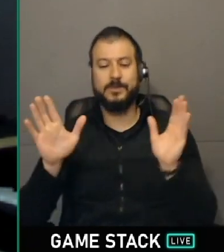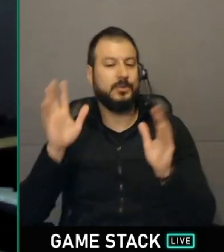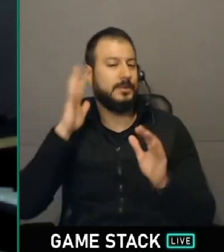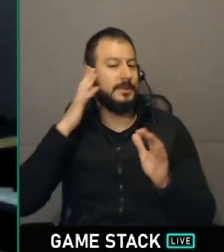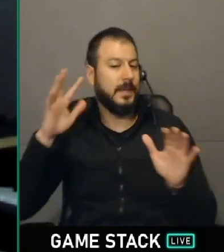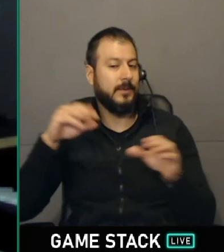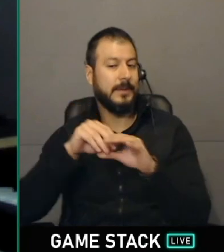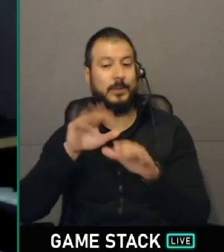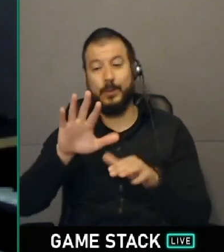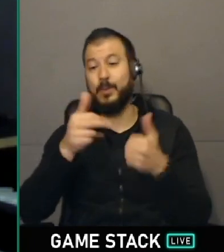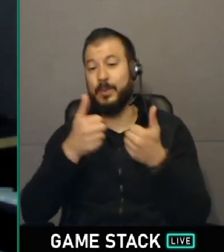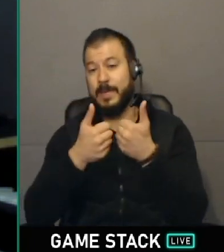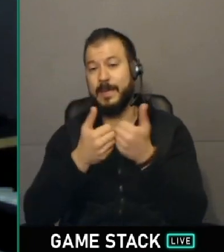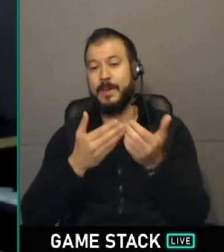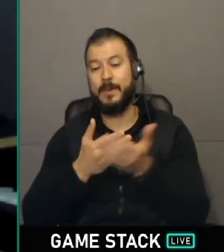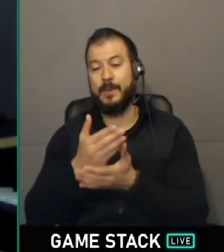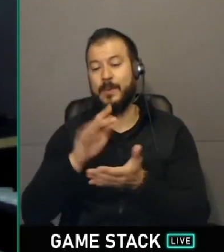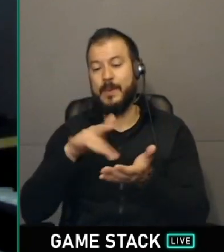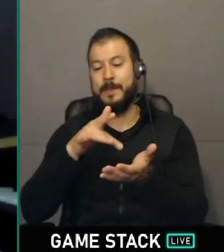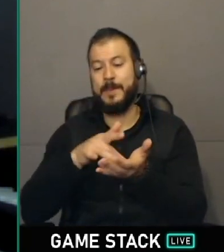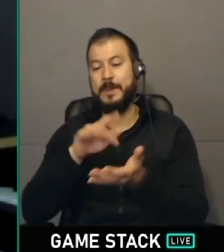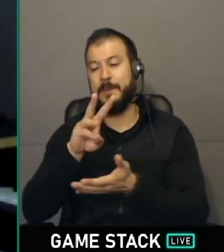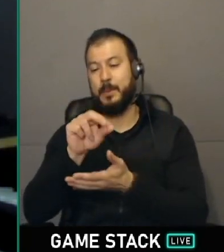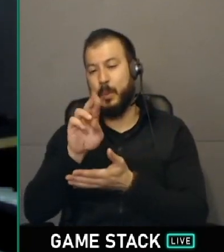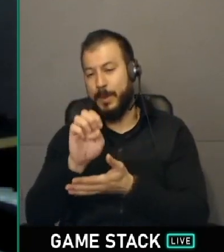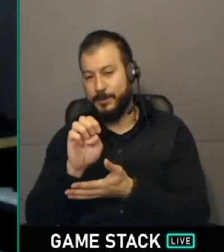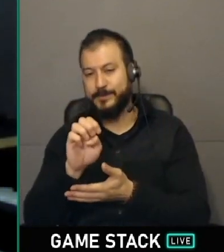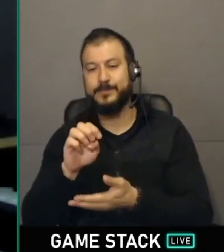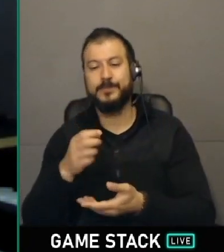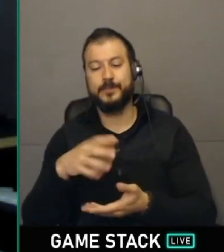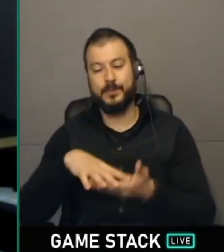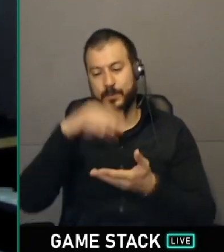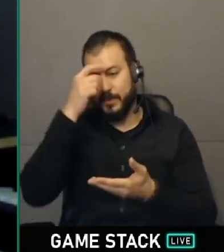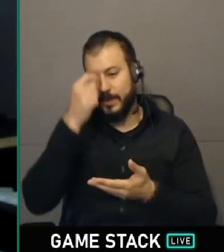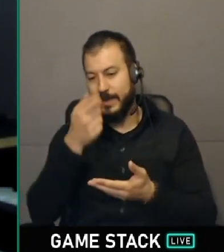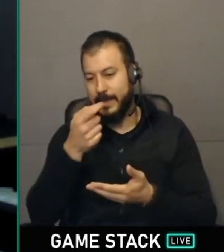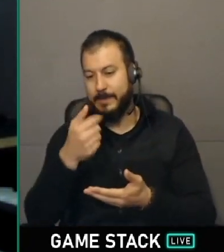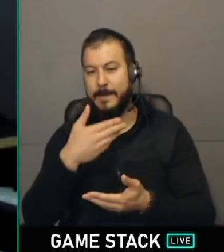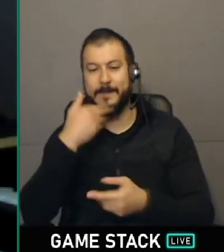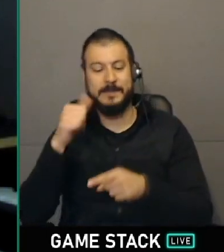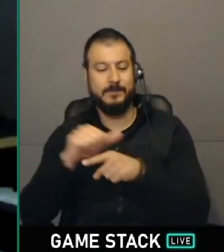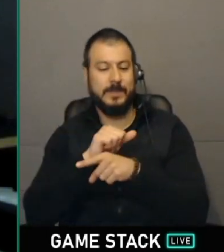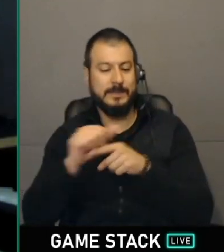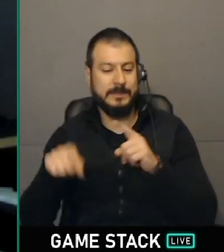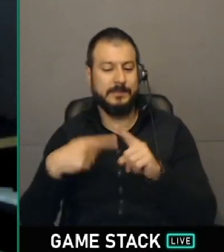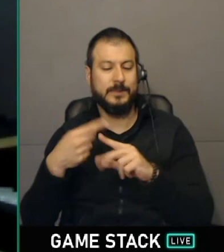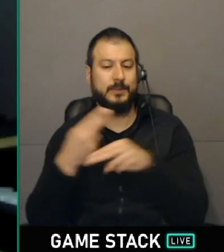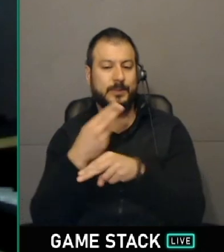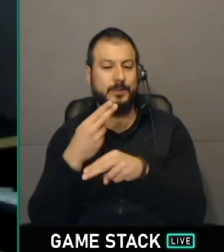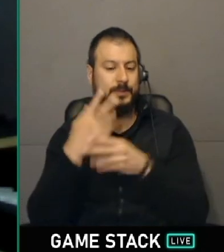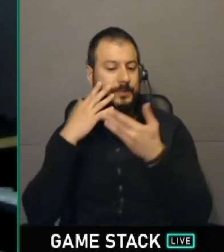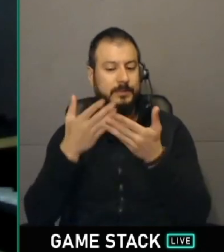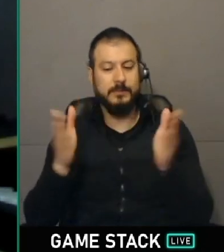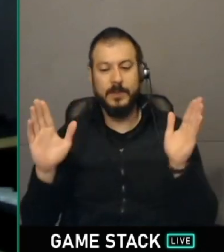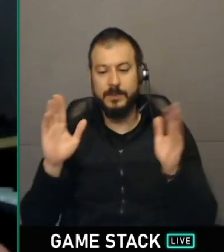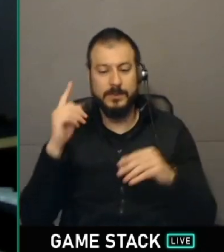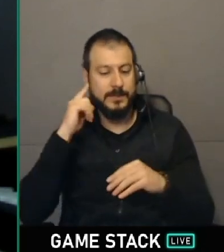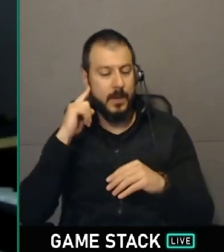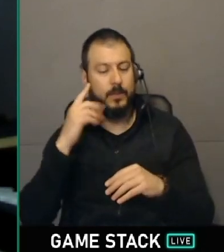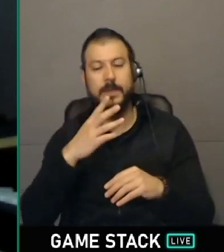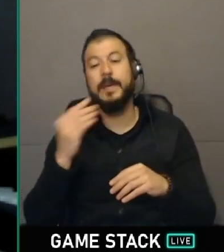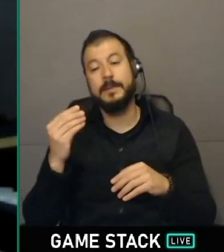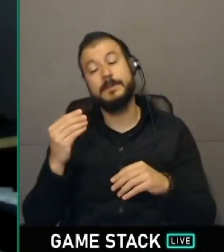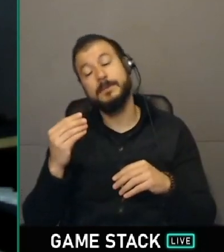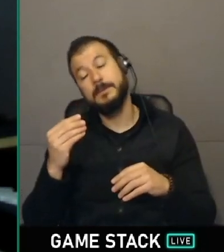games through middleware, learned a little bit about the best practices about using spatial sound. And so